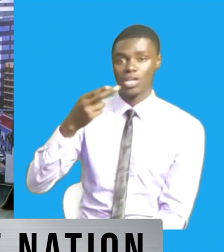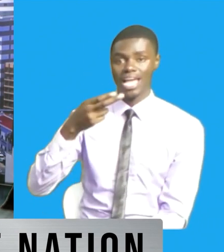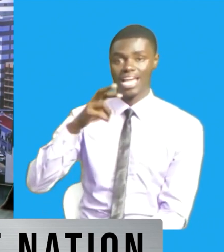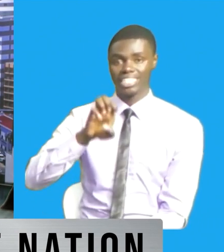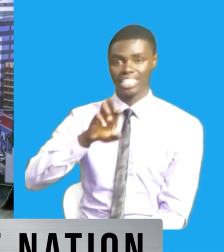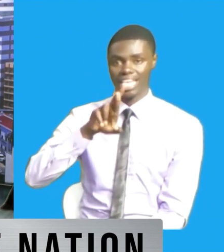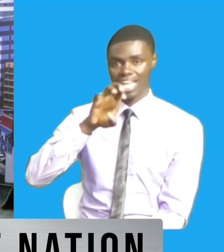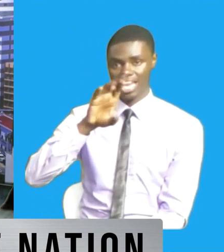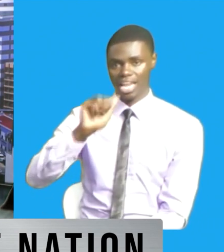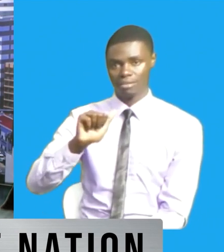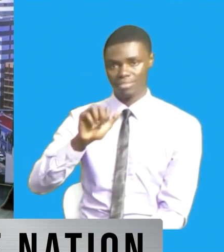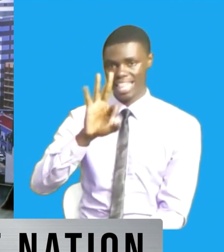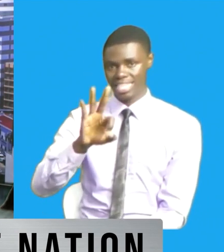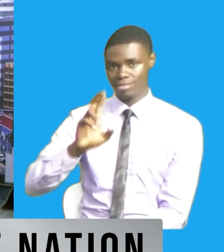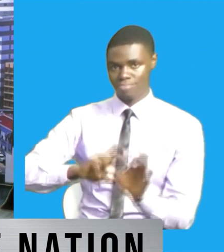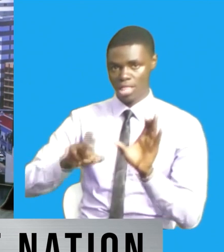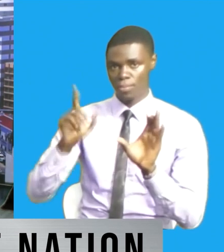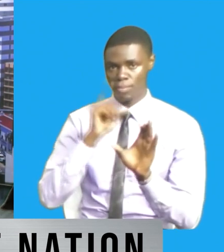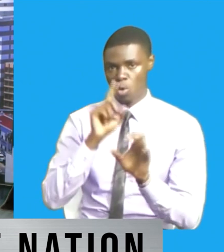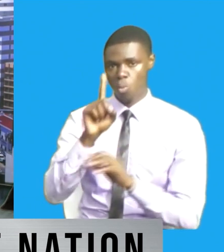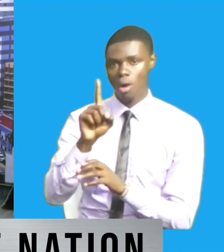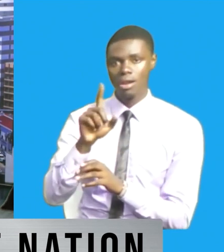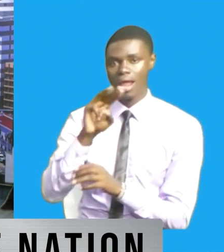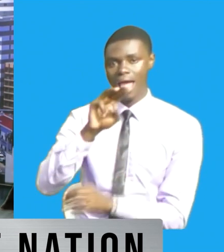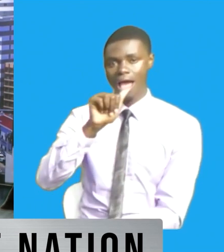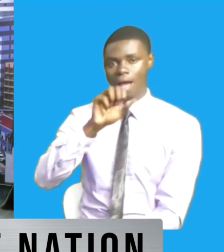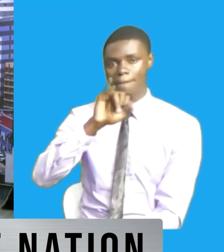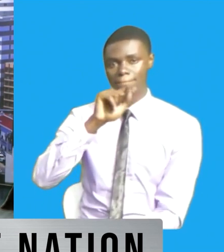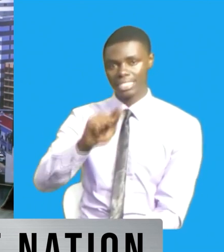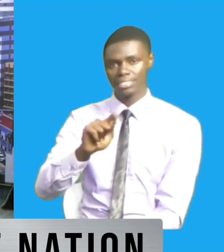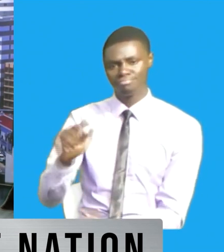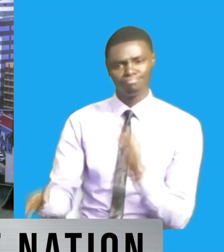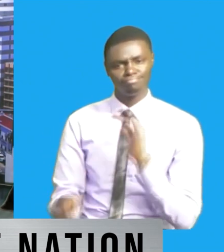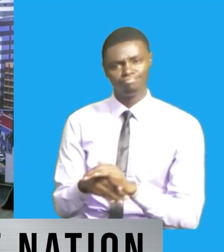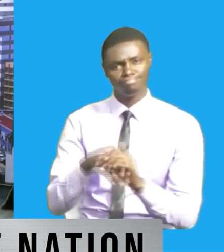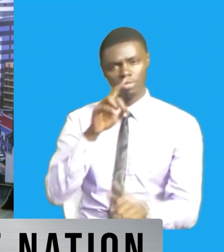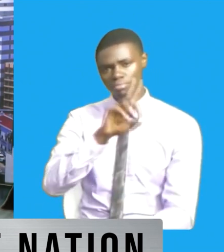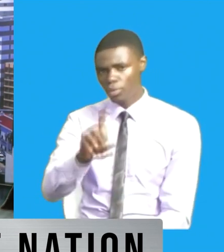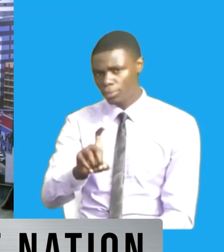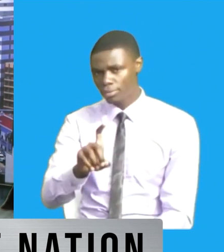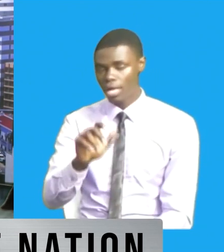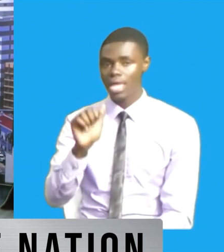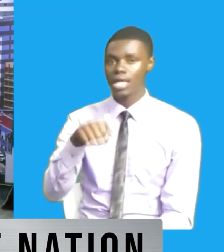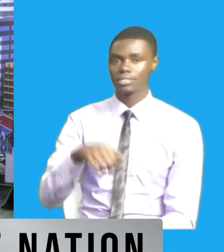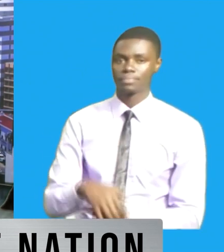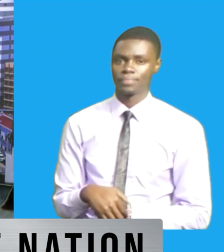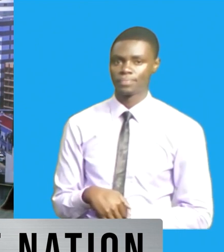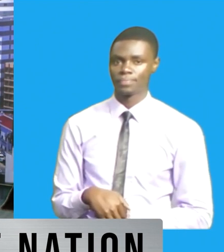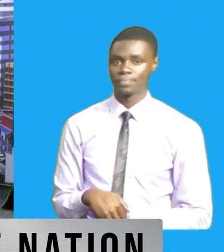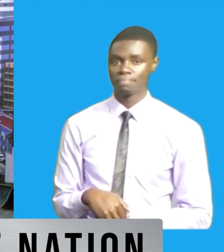Cherara 3 resigned. There is one Masit. Was she sacked? Yes. Yeah.